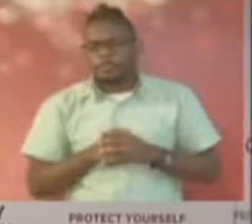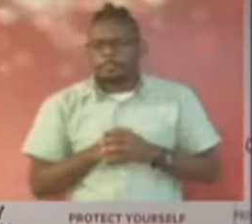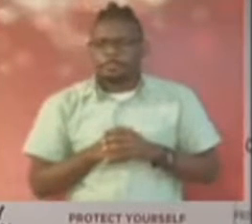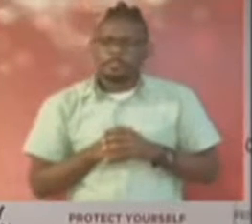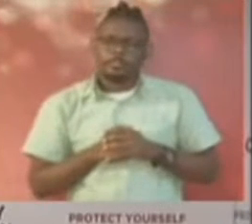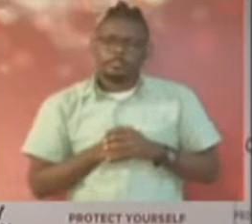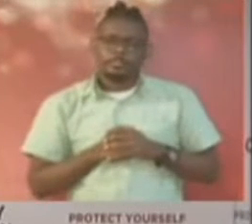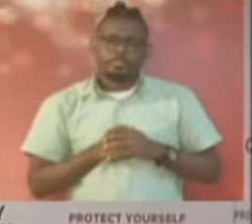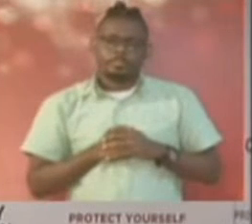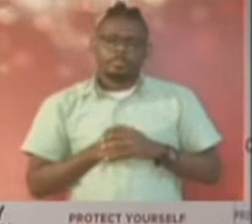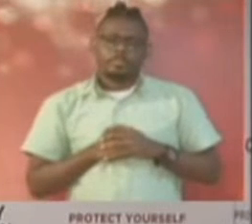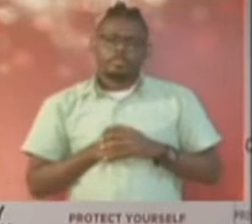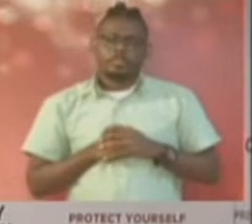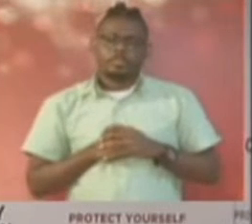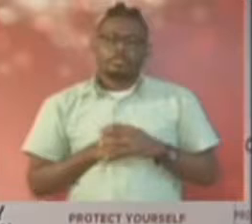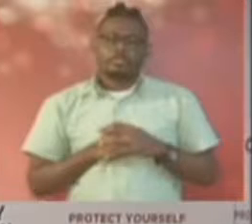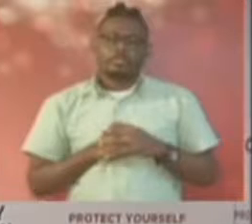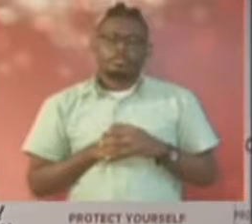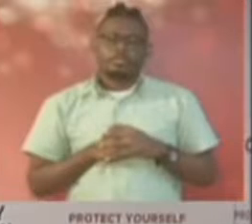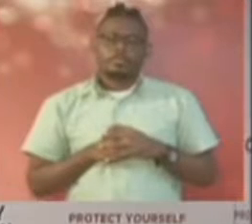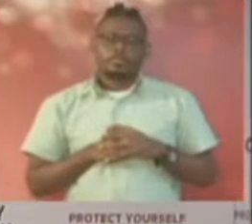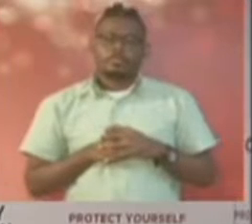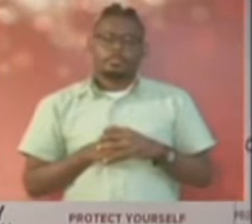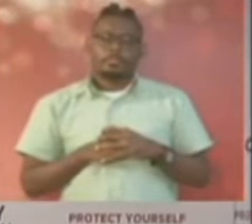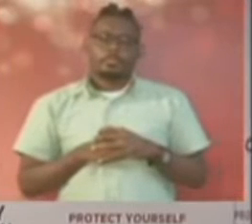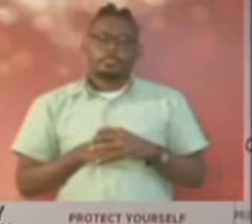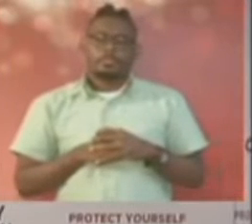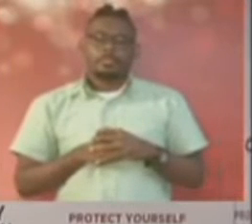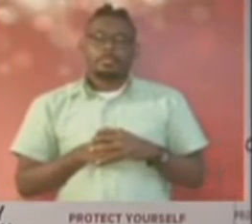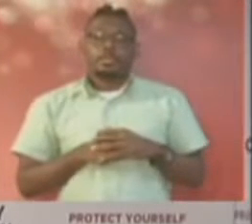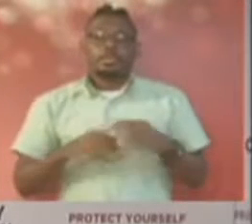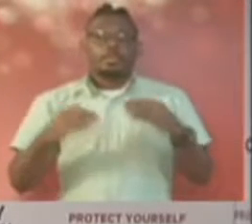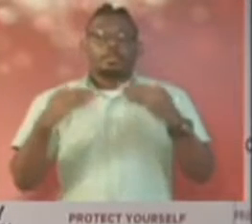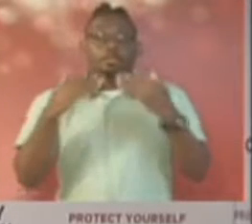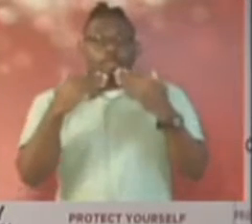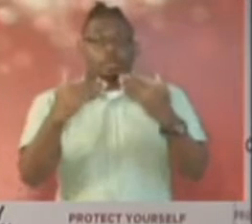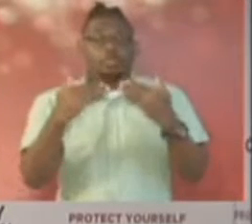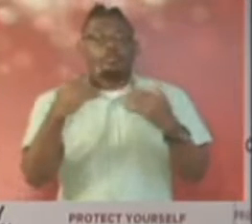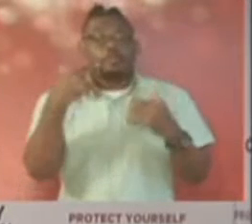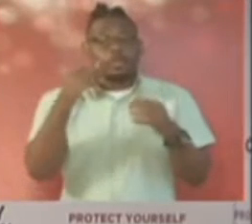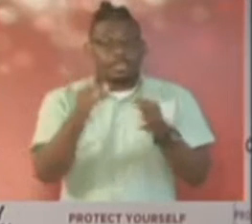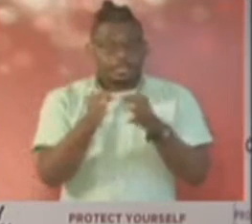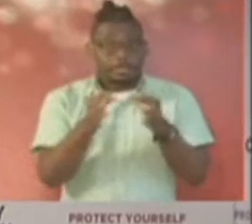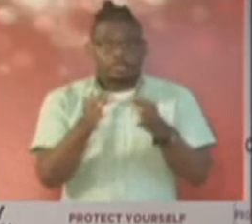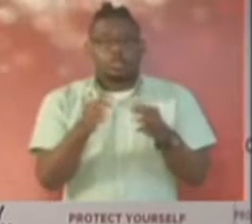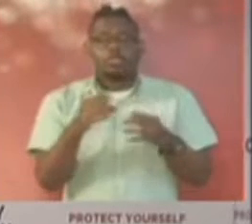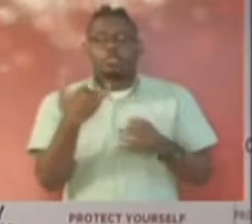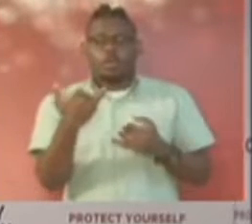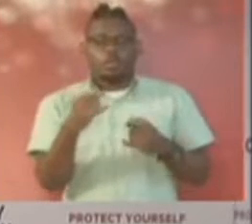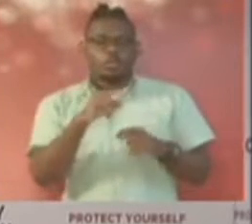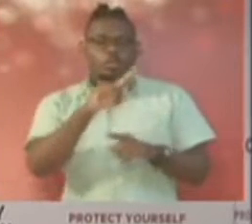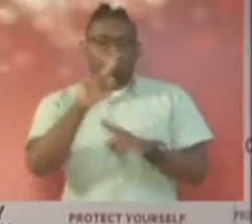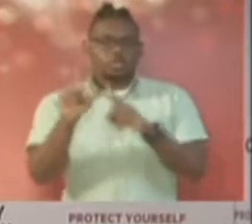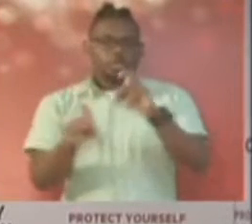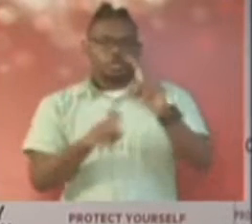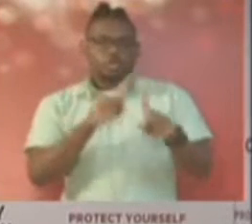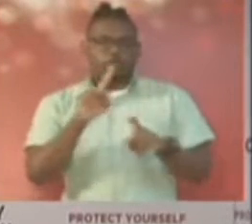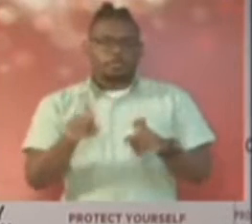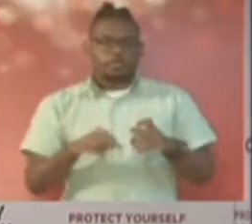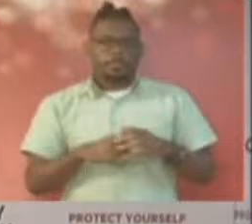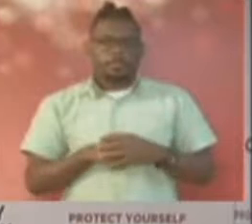that particular issue. Thank you very much, CMO. And we go into the question and answer segment of this media conference